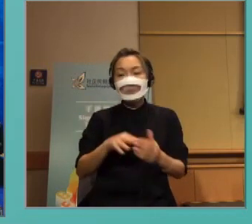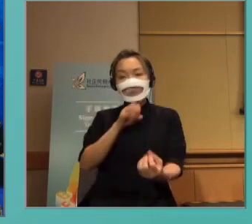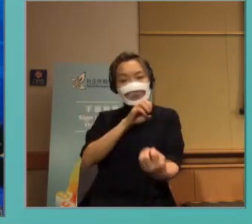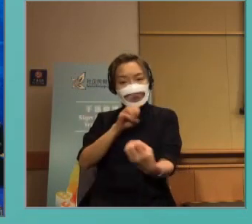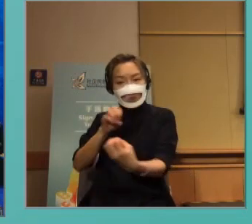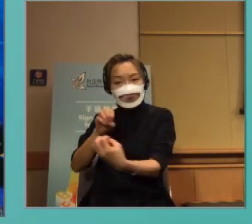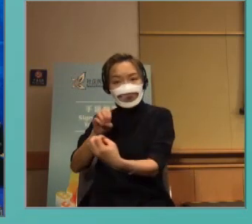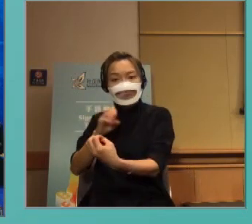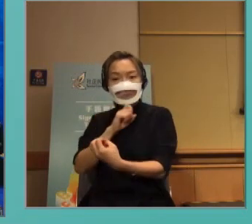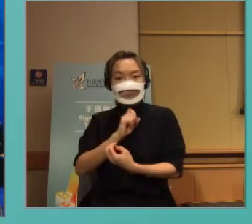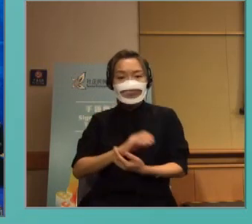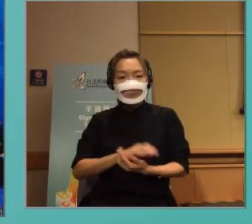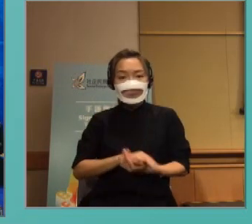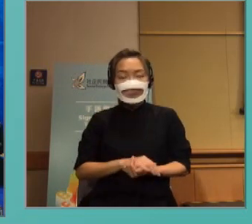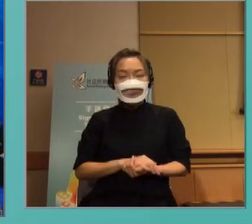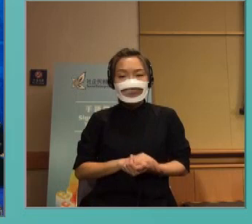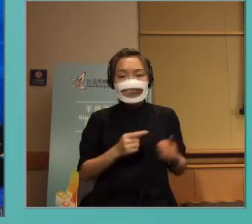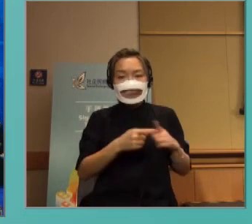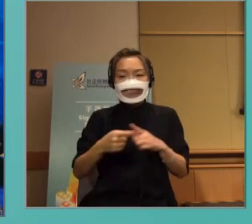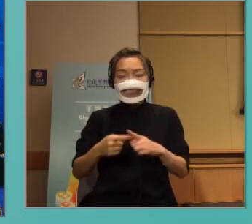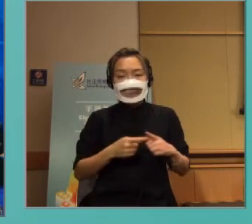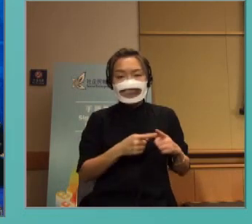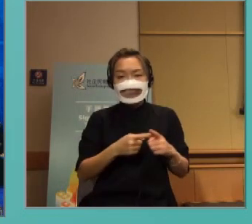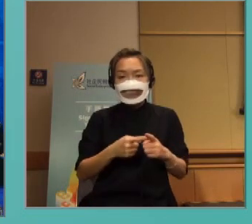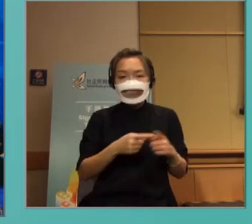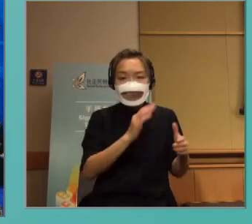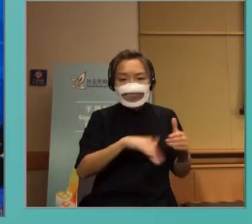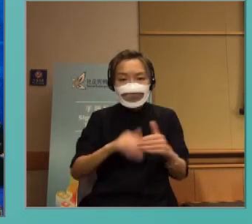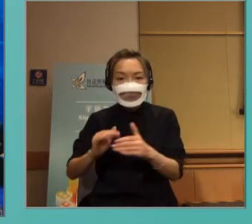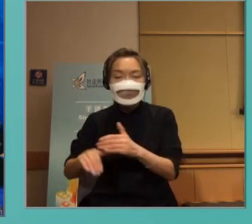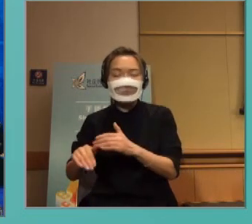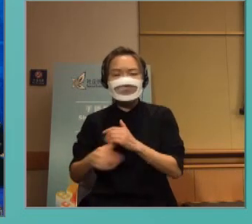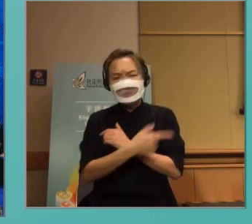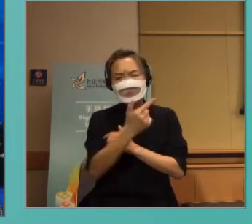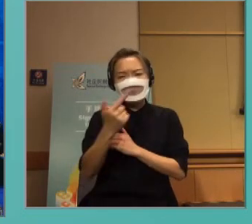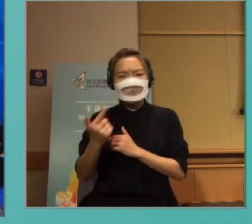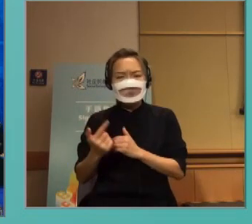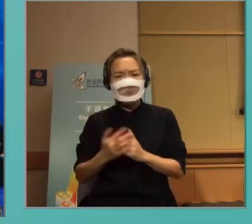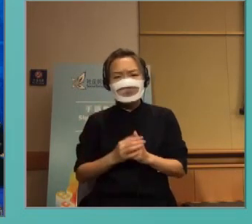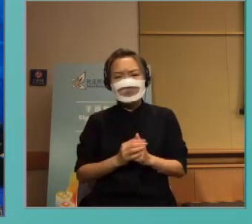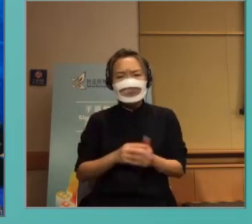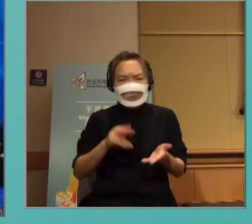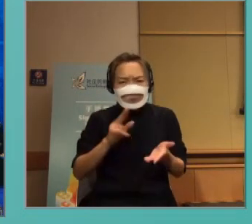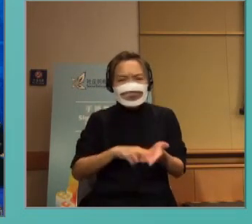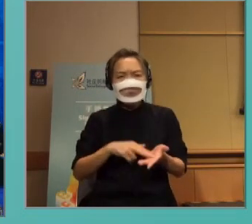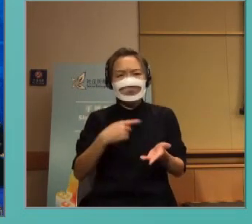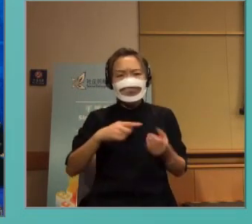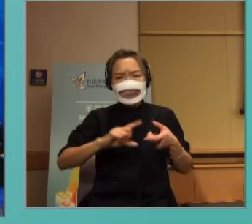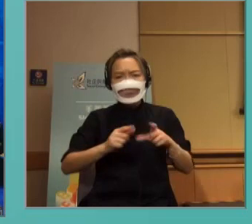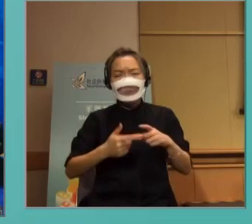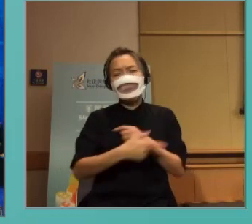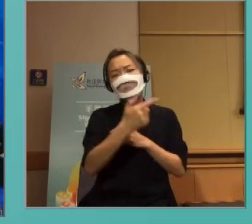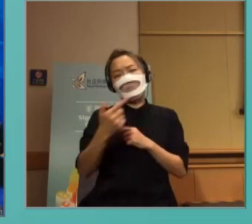to try to go private afterwards. So that's another issue, of course. Yeah, maybe just to add